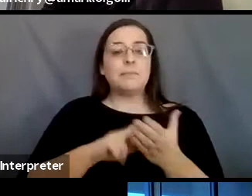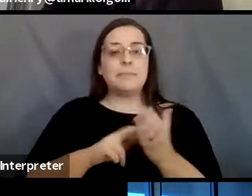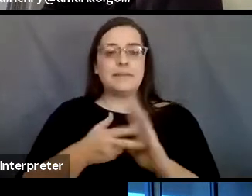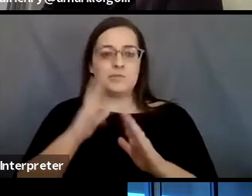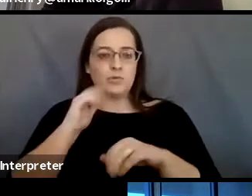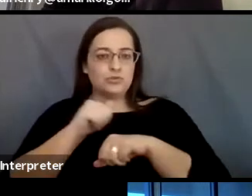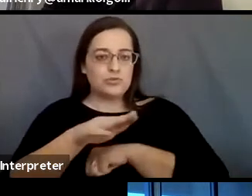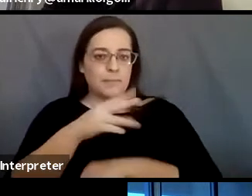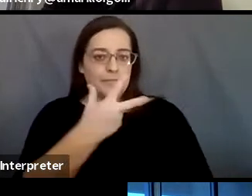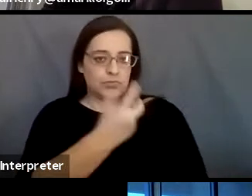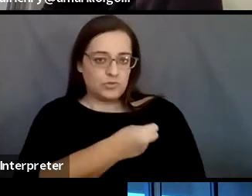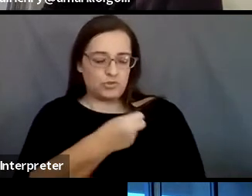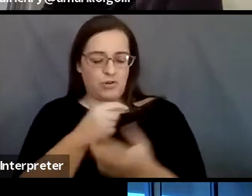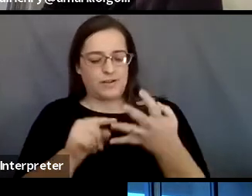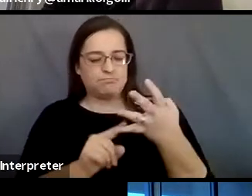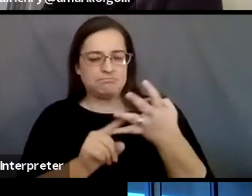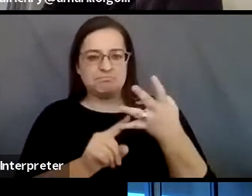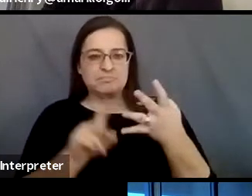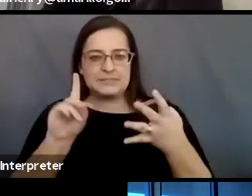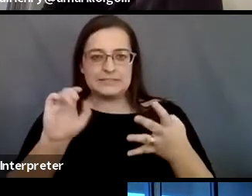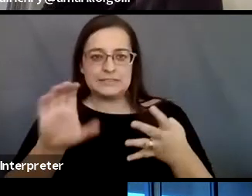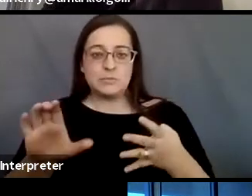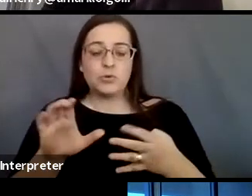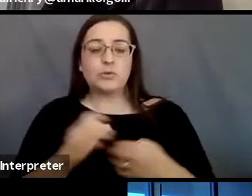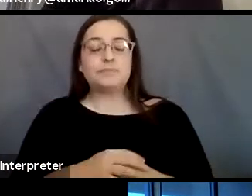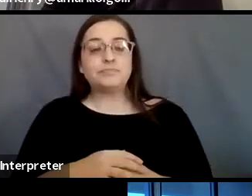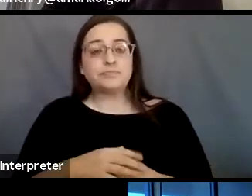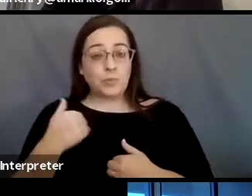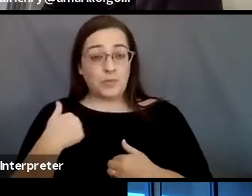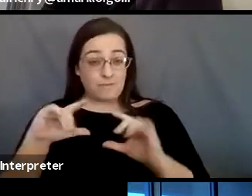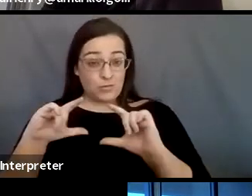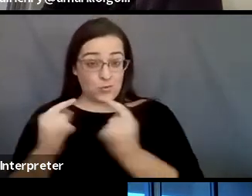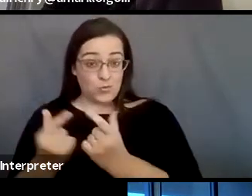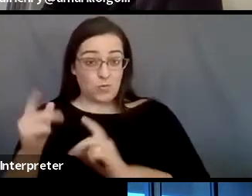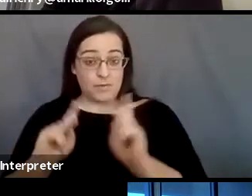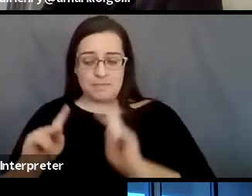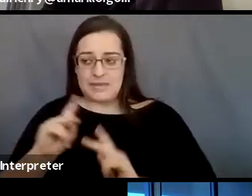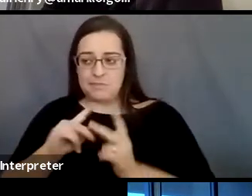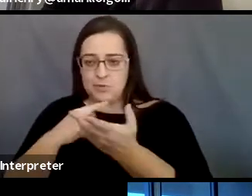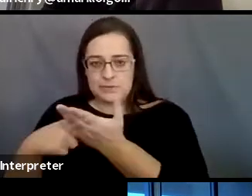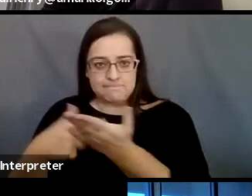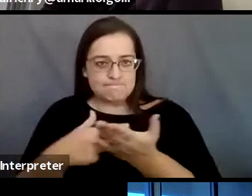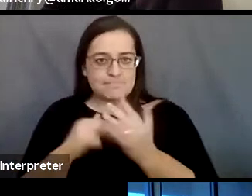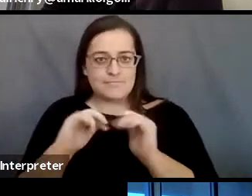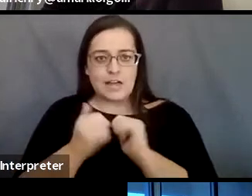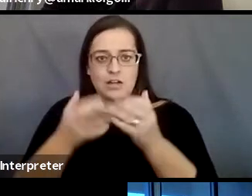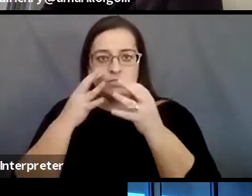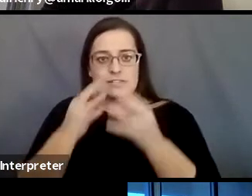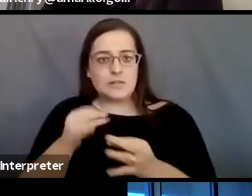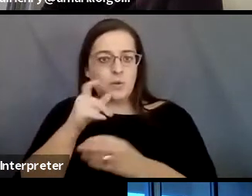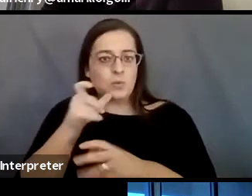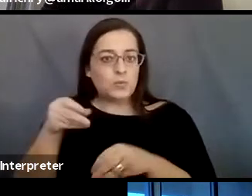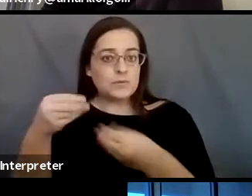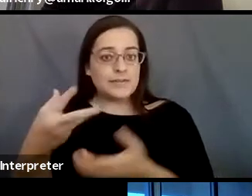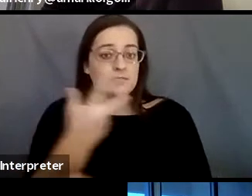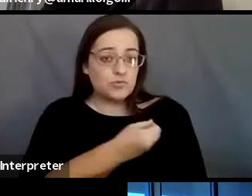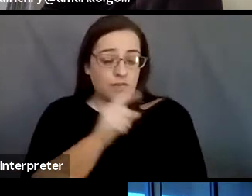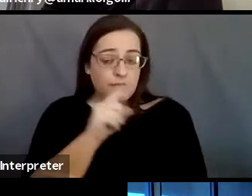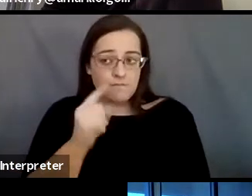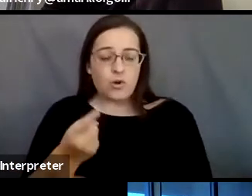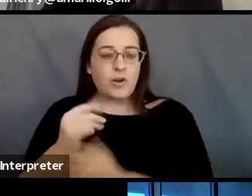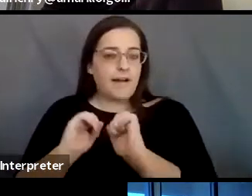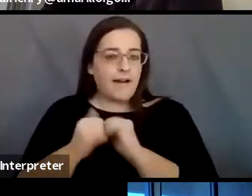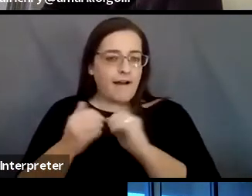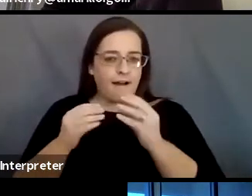month. The expert vaccine allocation panel is working on a prioritized allocation distribution plan for the